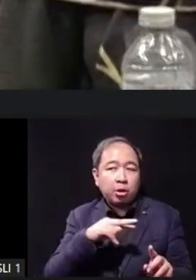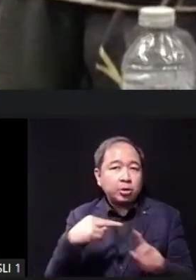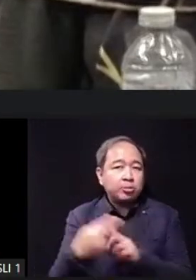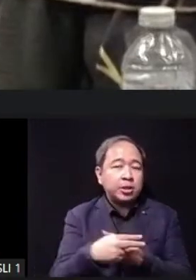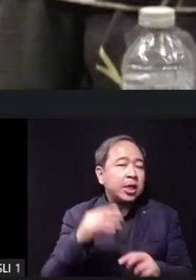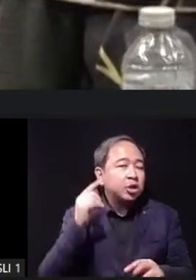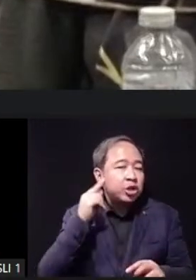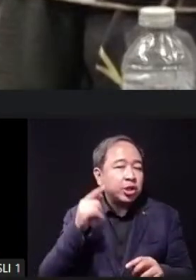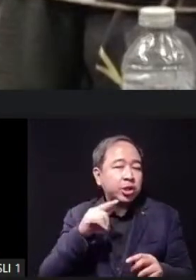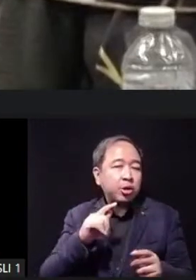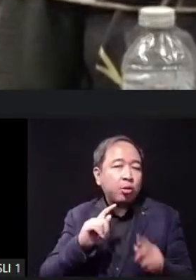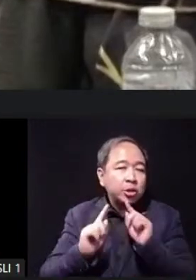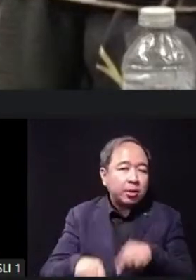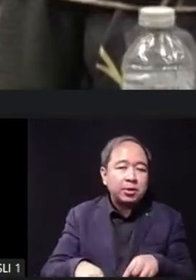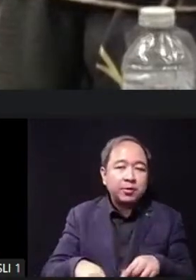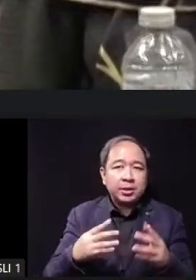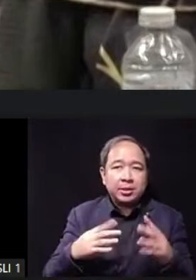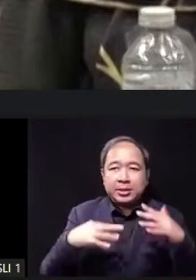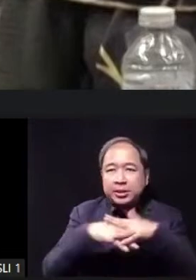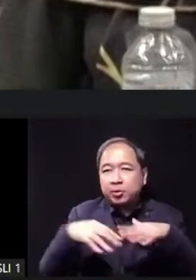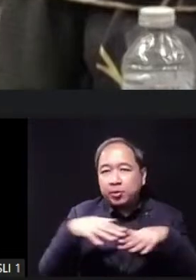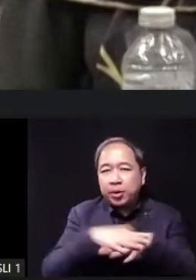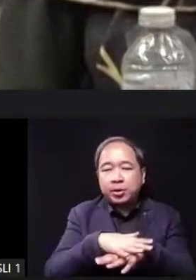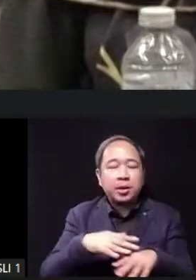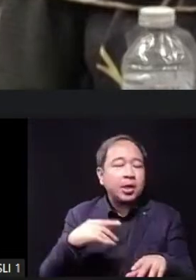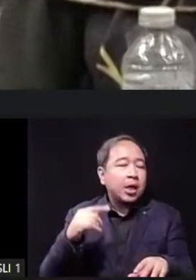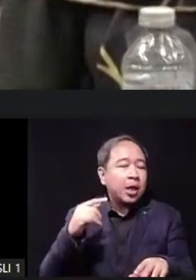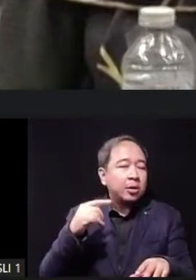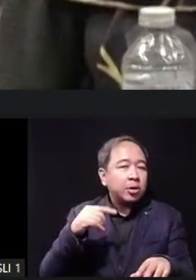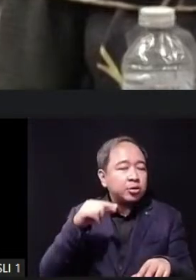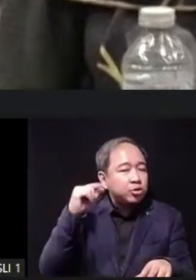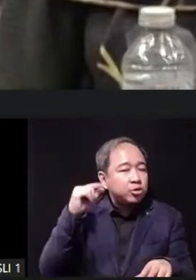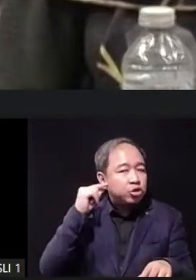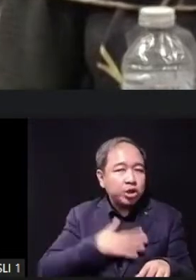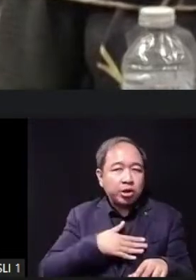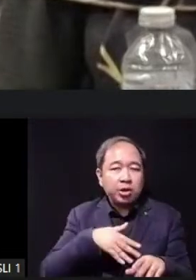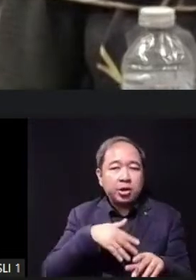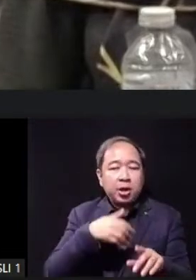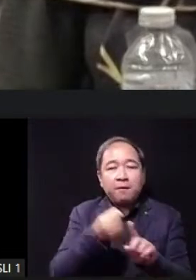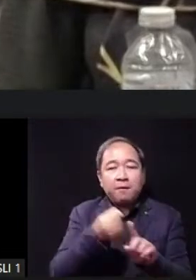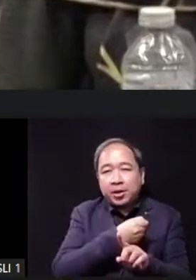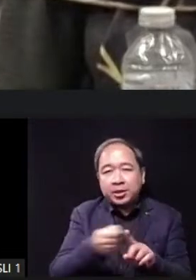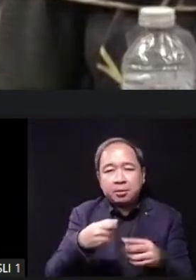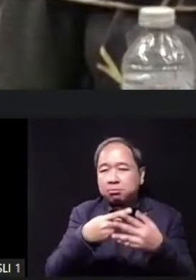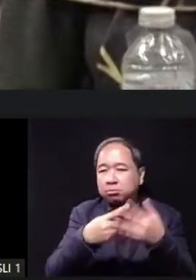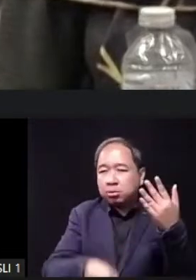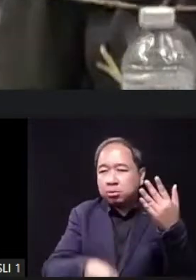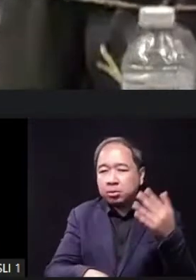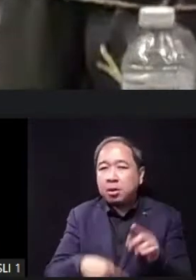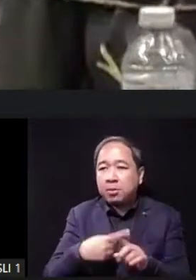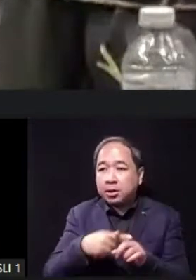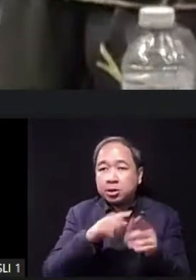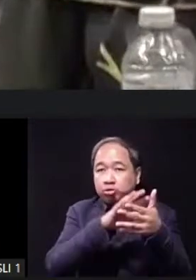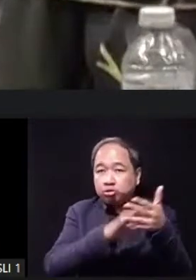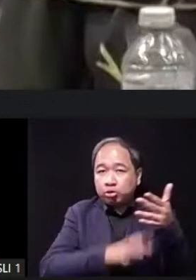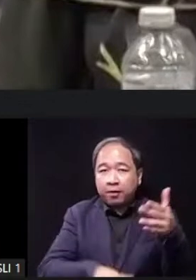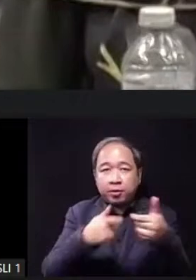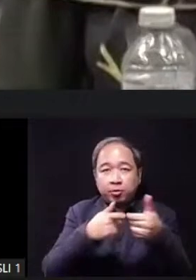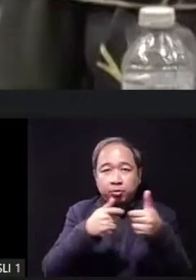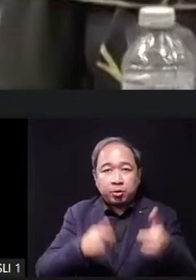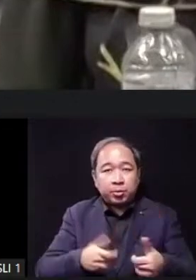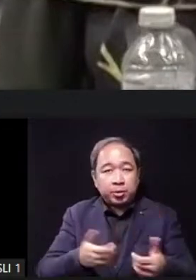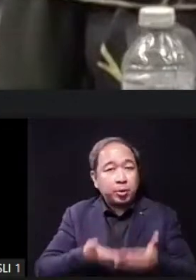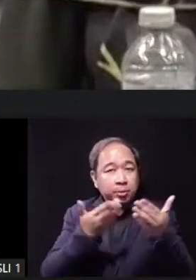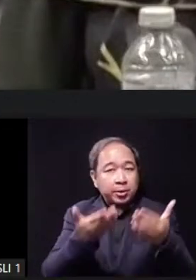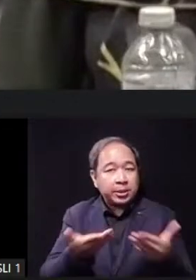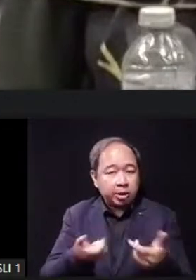forms of gender-based violence, gender identities, and many others. Furthermore, in relation to the draft report recommendations of the